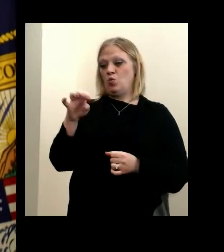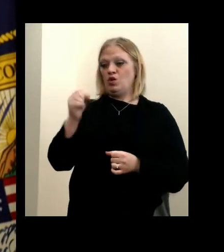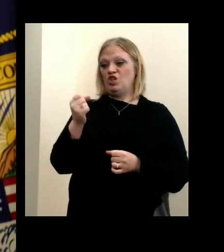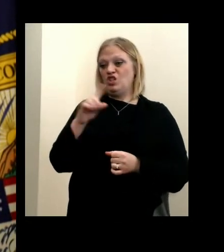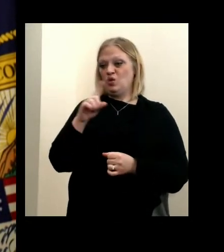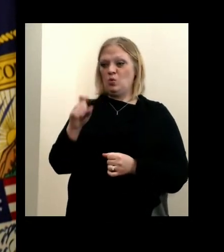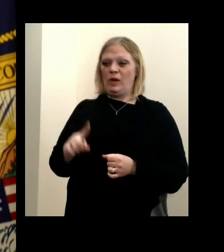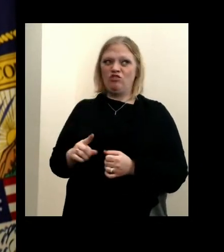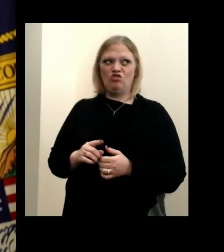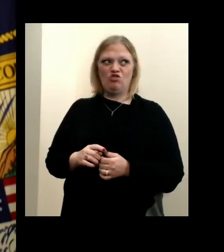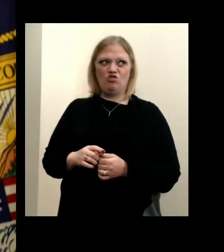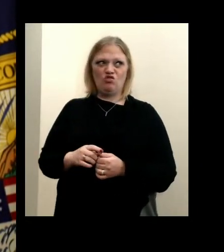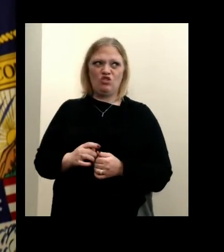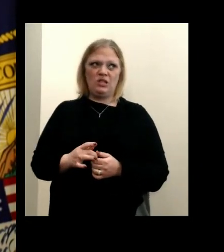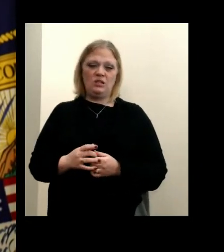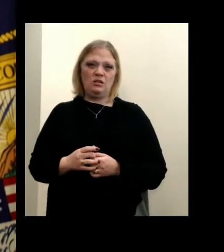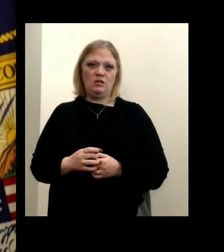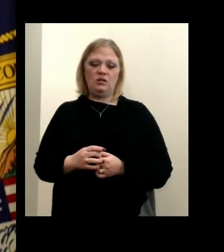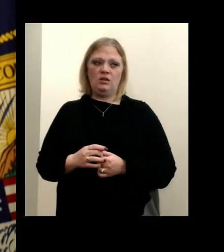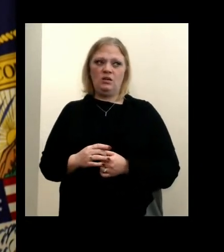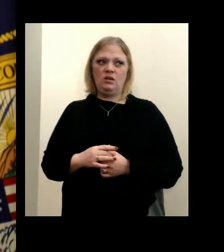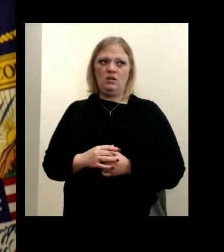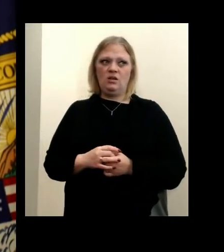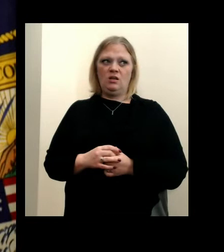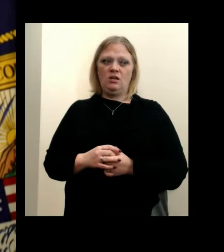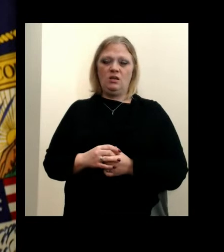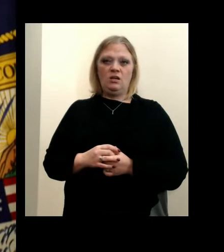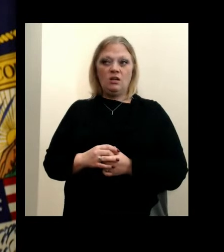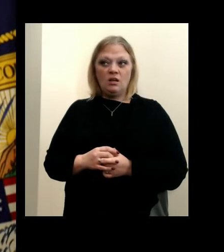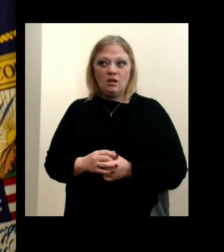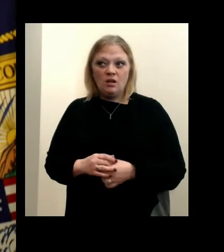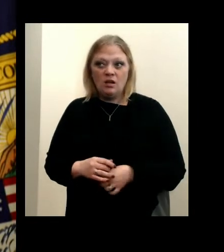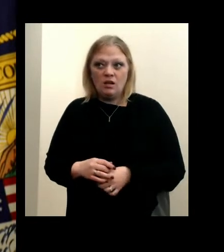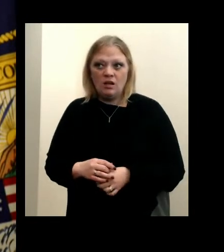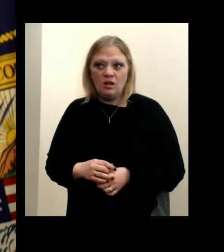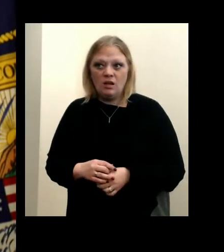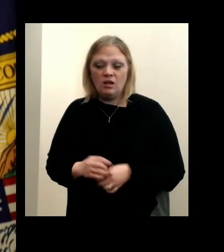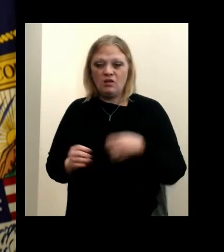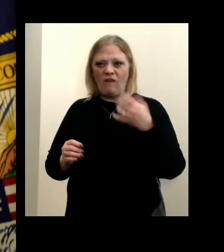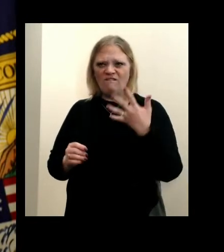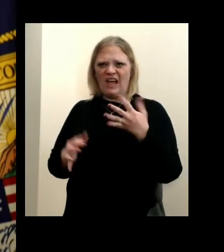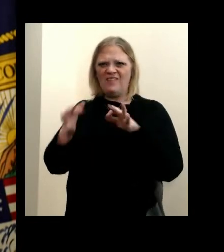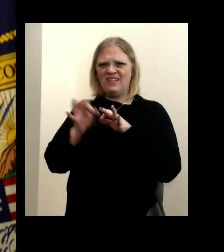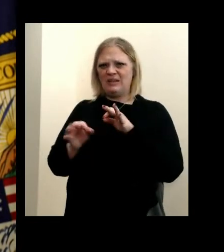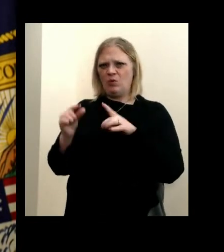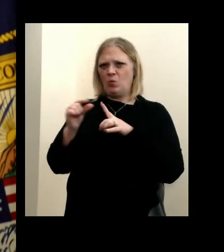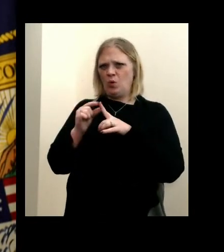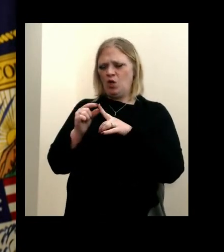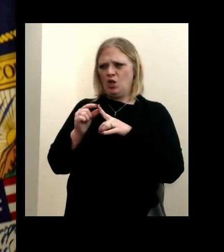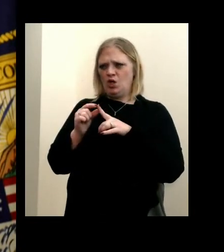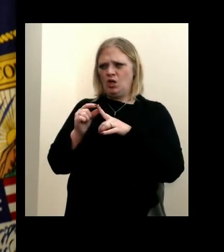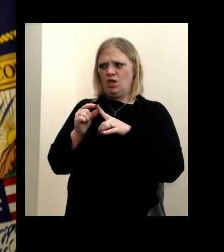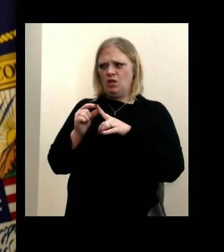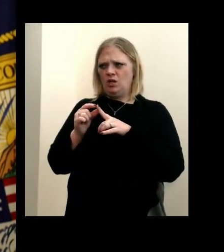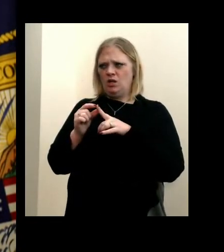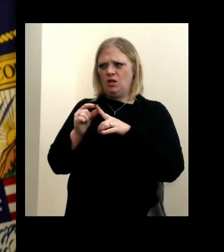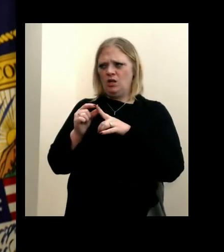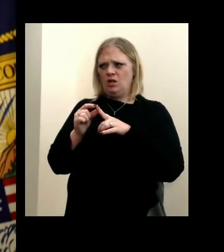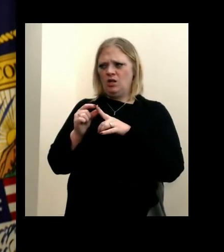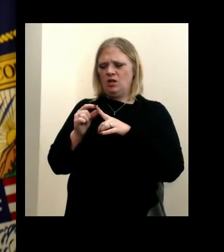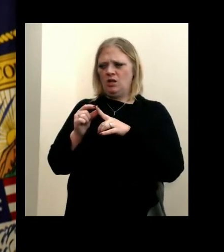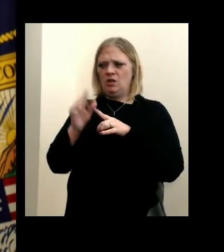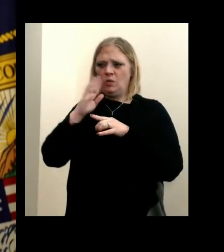I asked, with 5 simple words. I'll have more on this tomorrow.